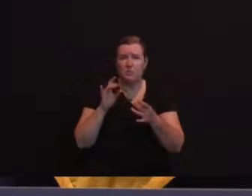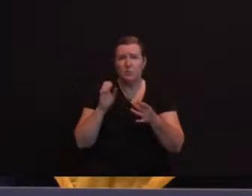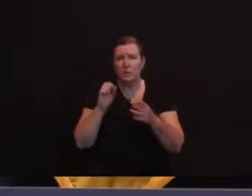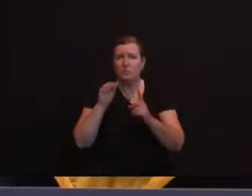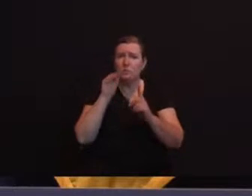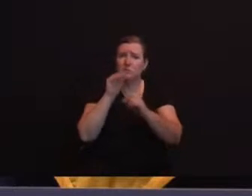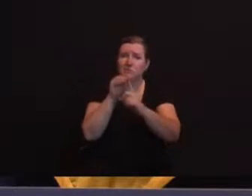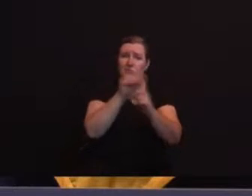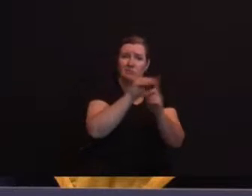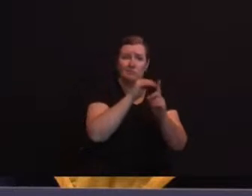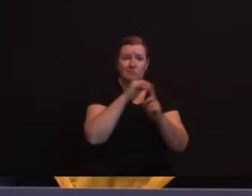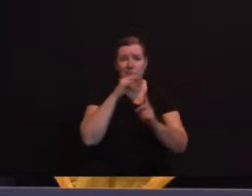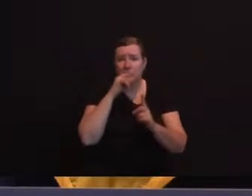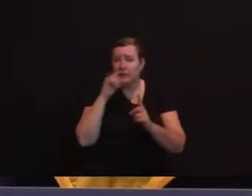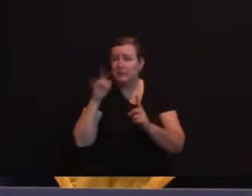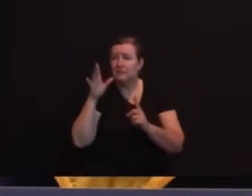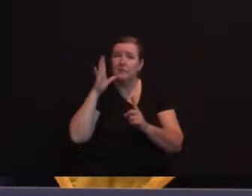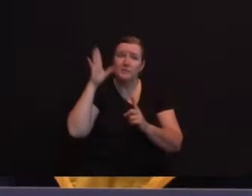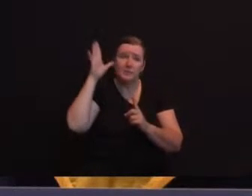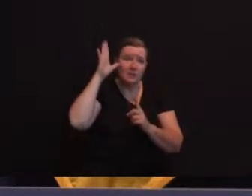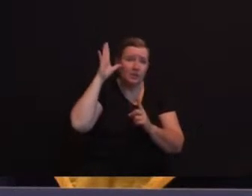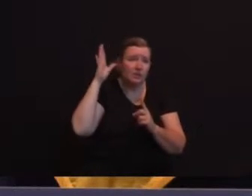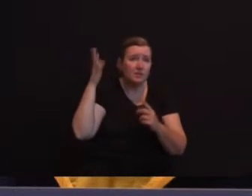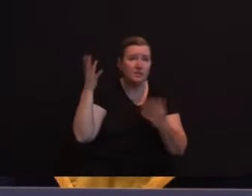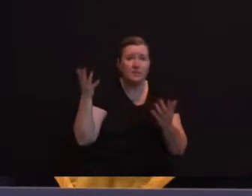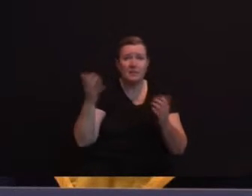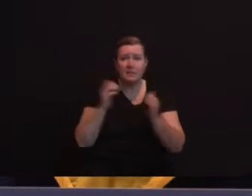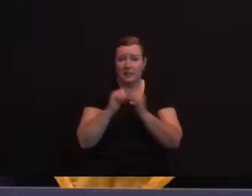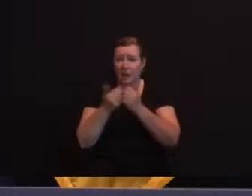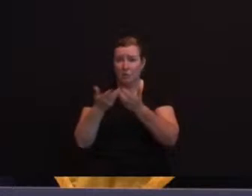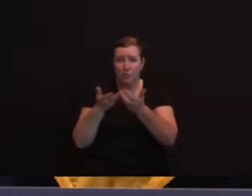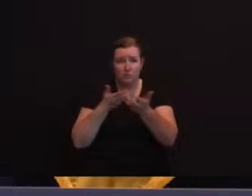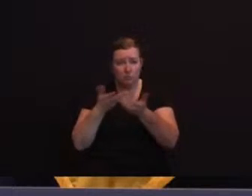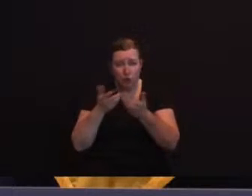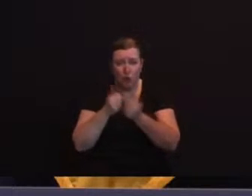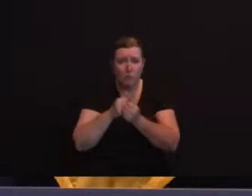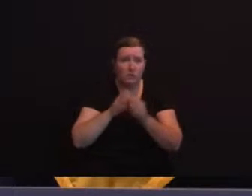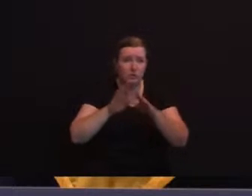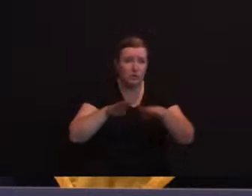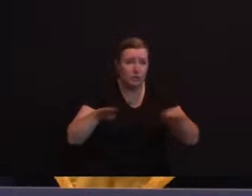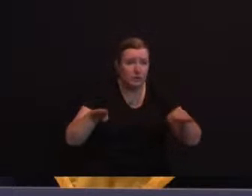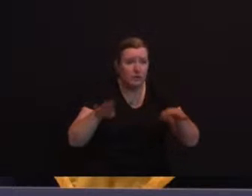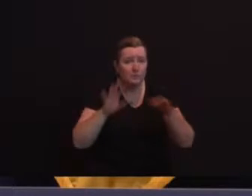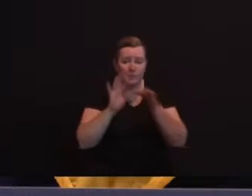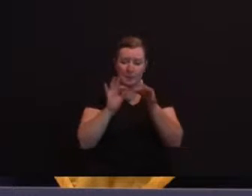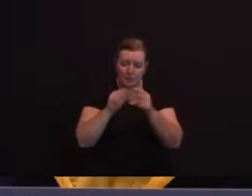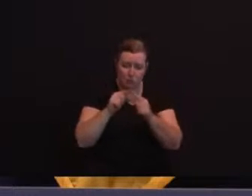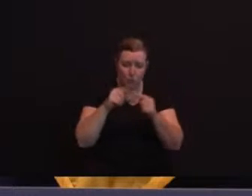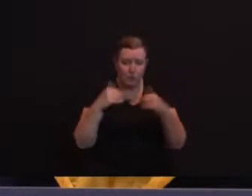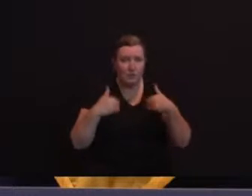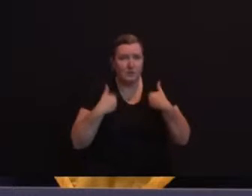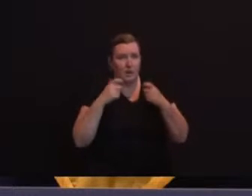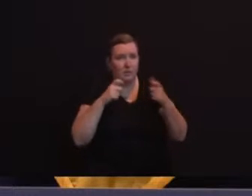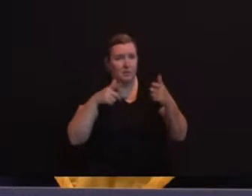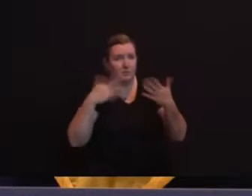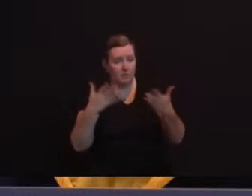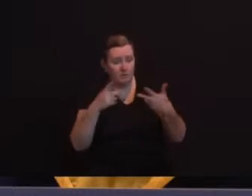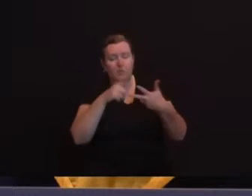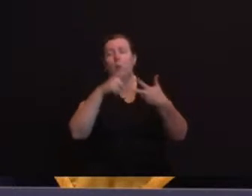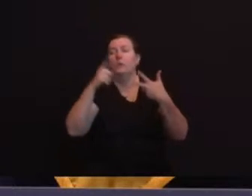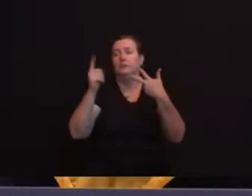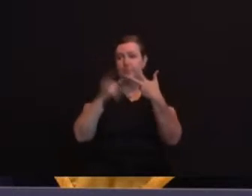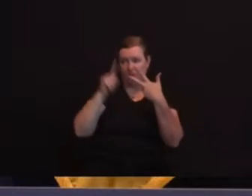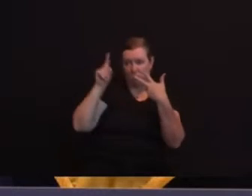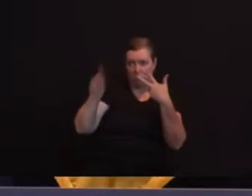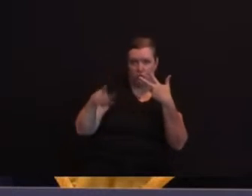to know in terms of talking to their kids? What's the message to these young people? And final question on the nursing home